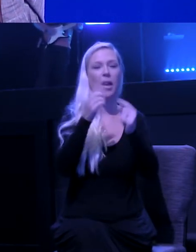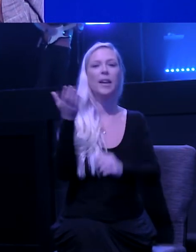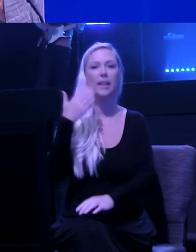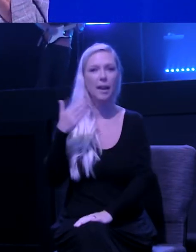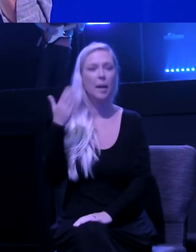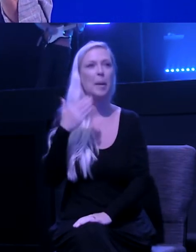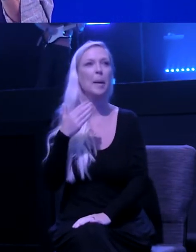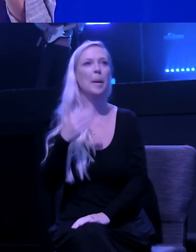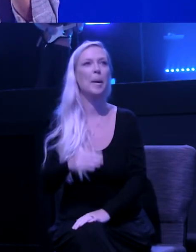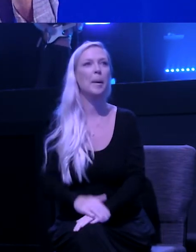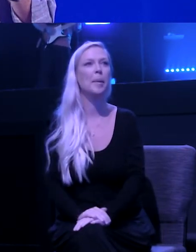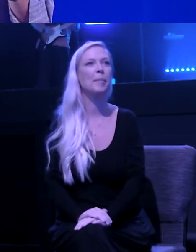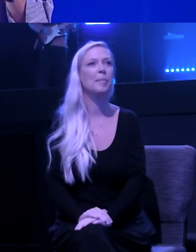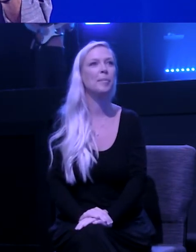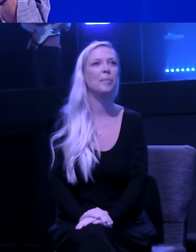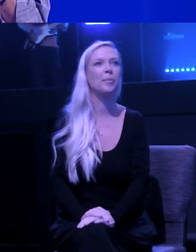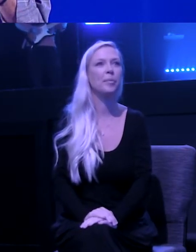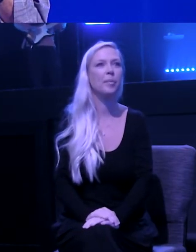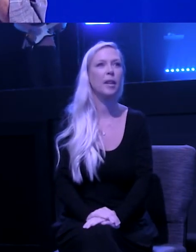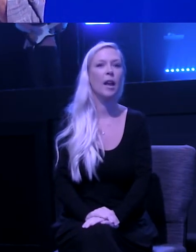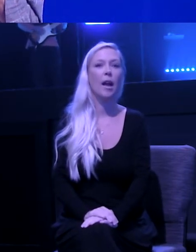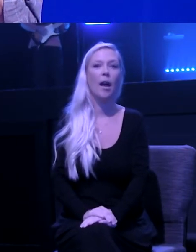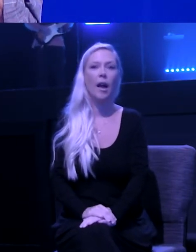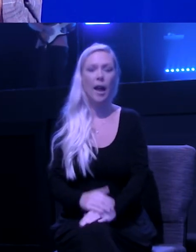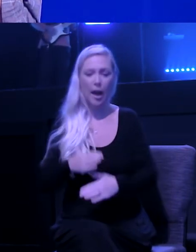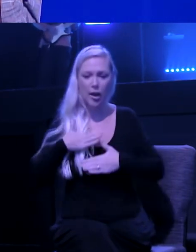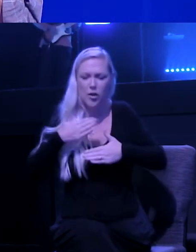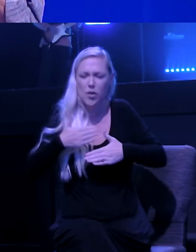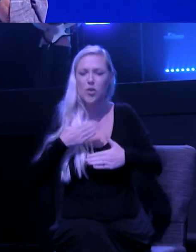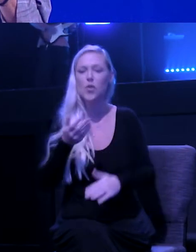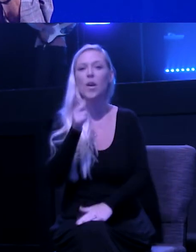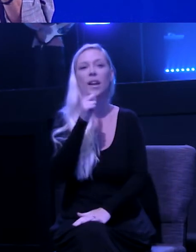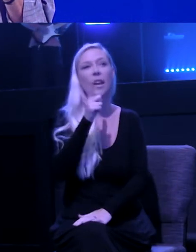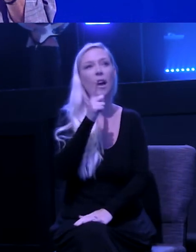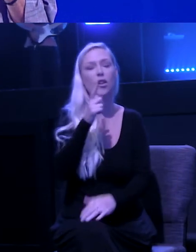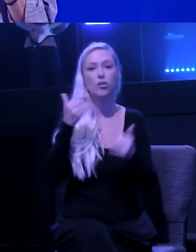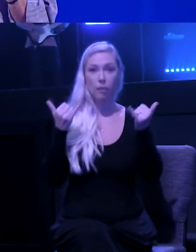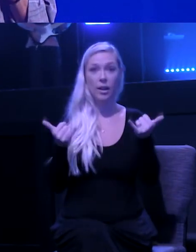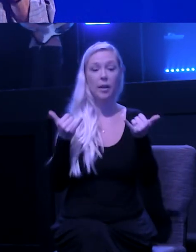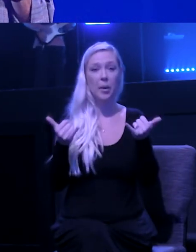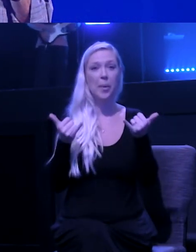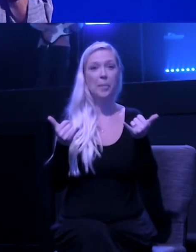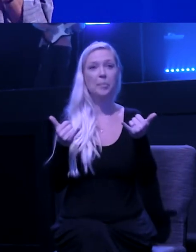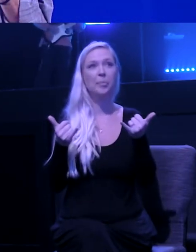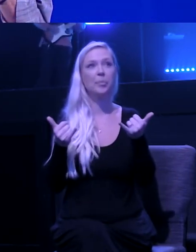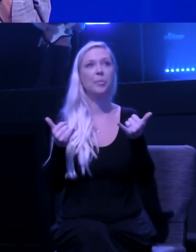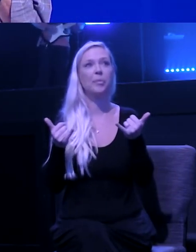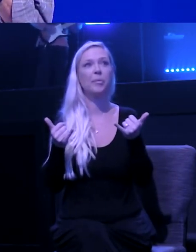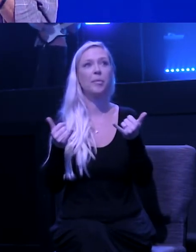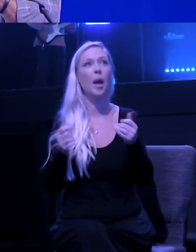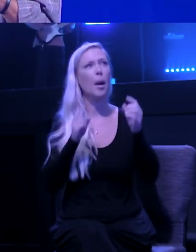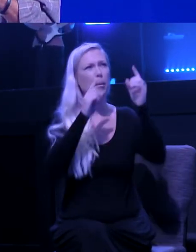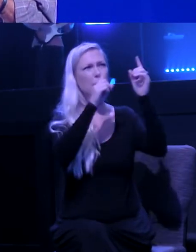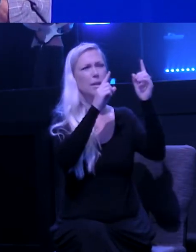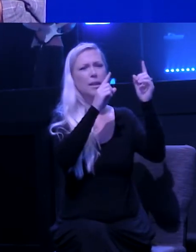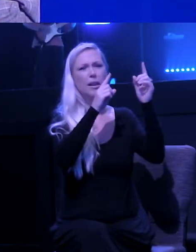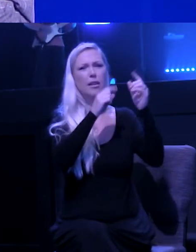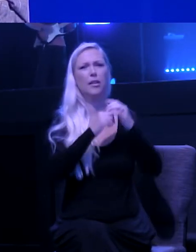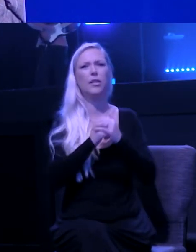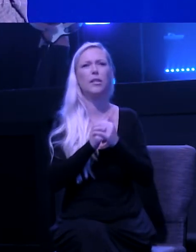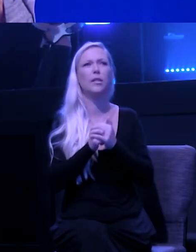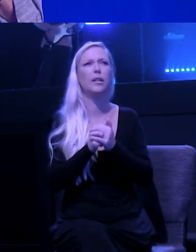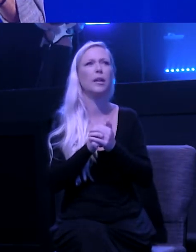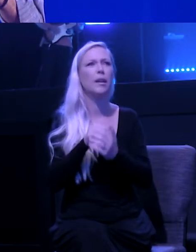new, folks. Just start. Come enjoy lunch with us. It's literally right now, after this service, we're going to be upstairs in the lobby. Listen, some